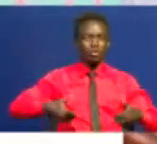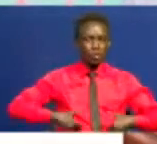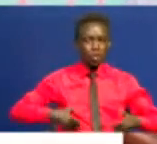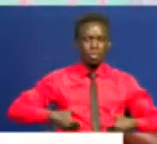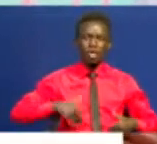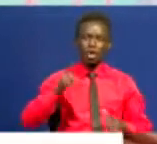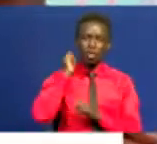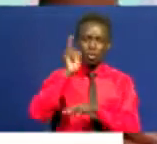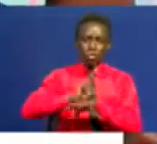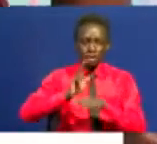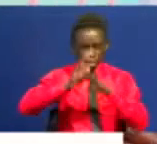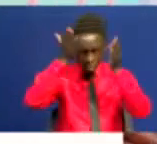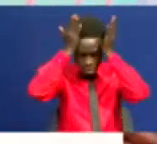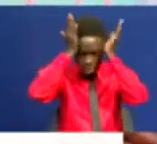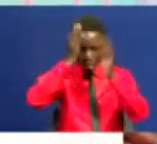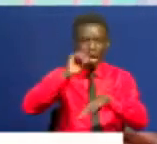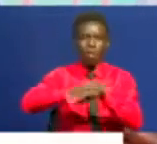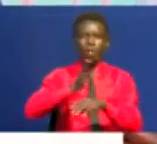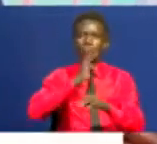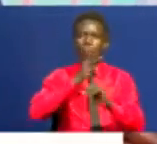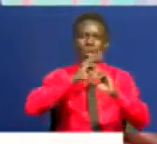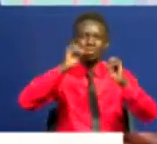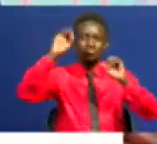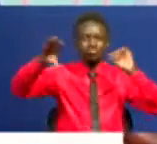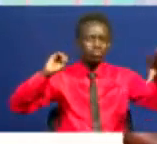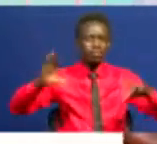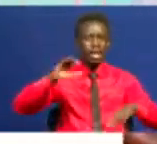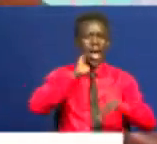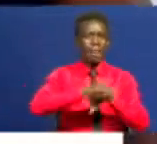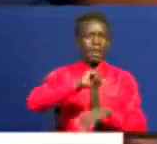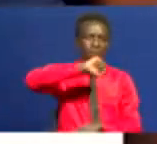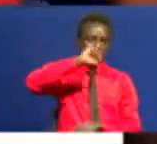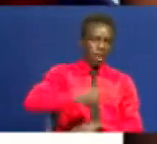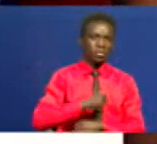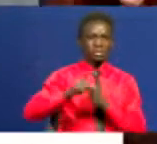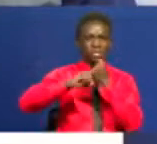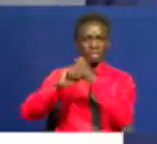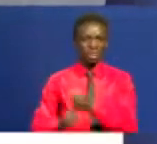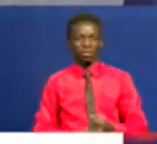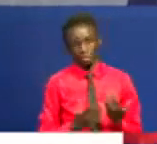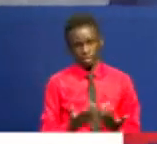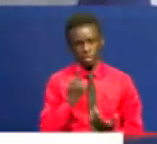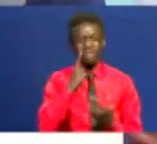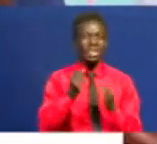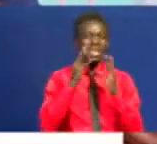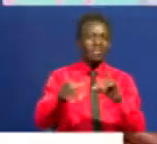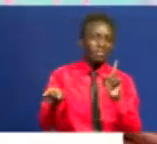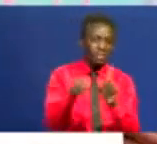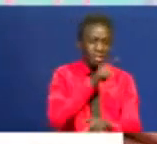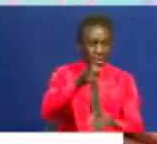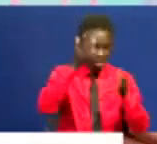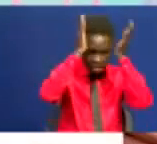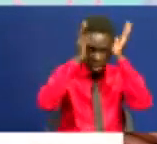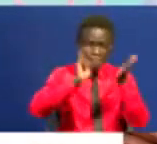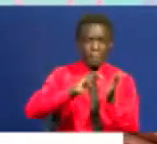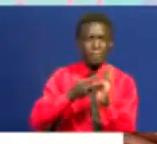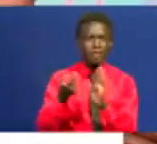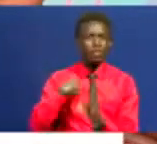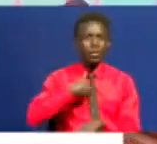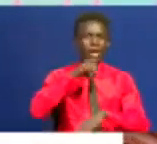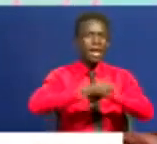punda anapata almost 5,000 to 6,000 a day. Je, tukichinja huyo mnyama tunaleta umasikini